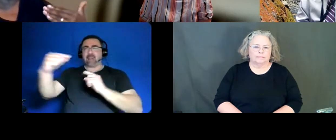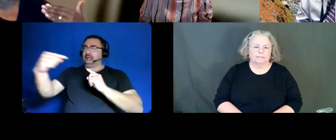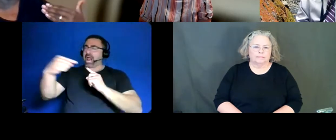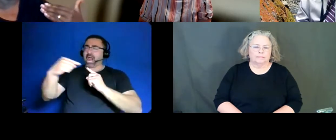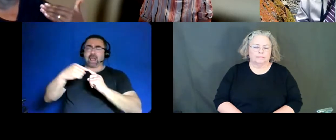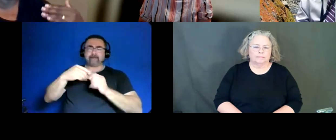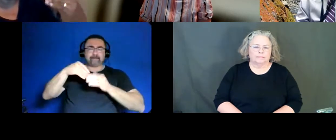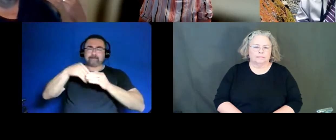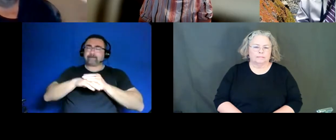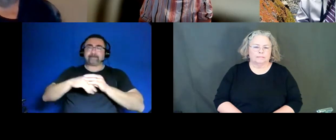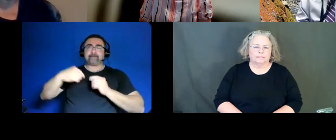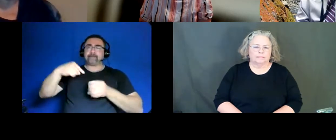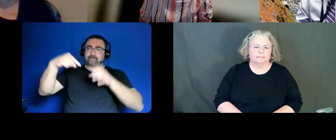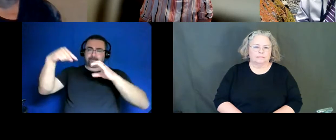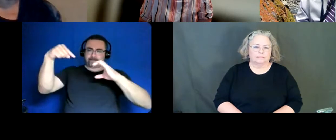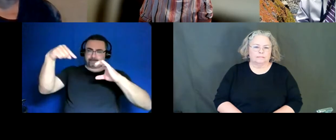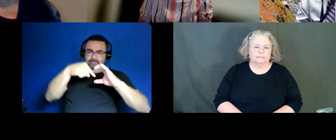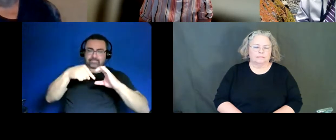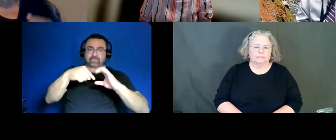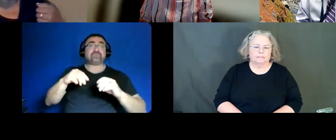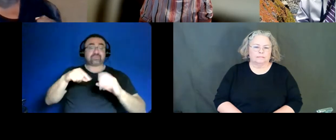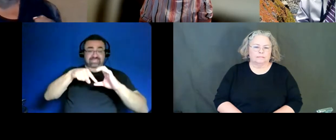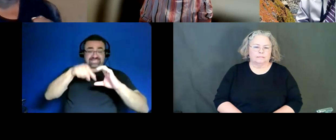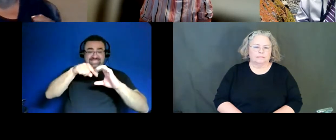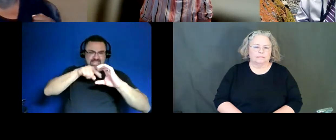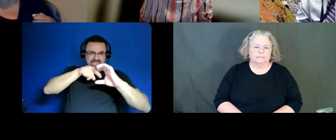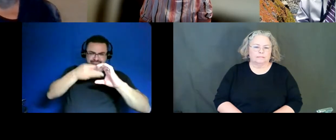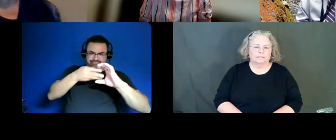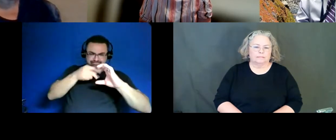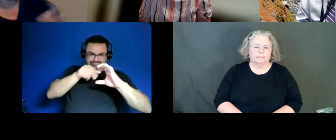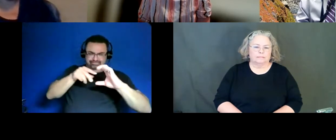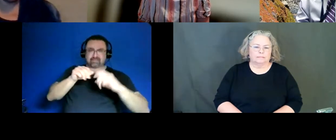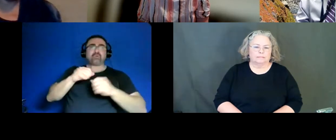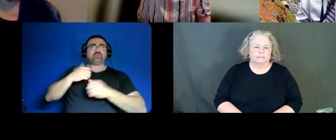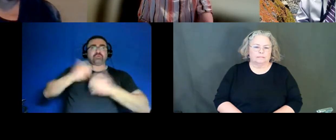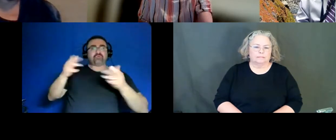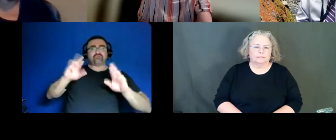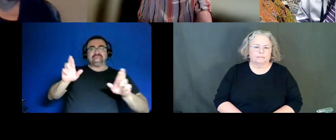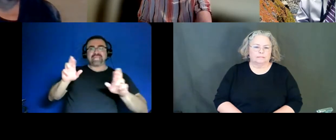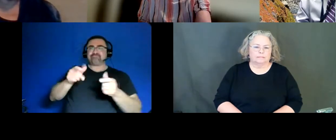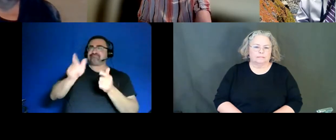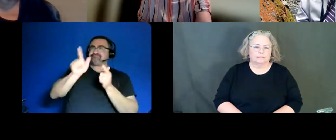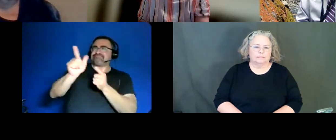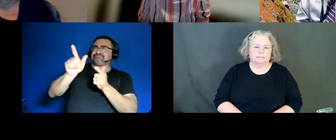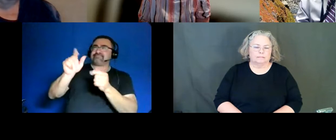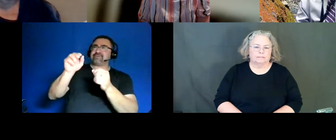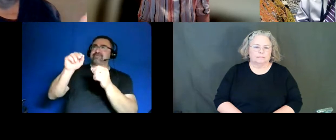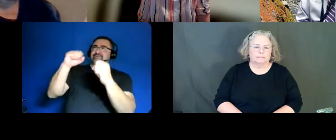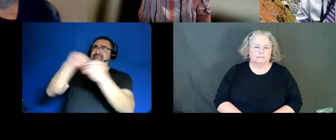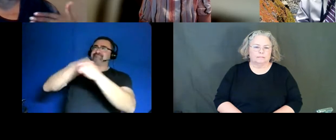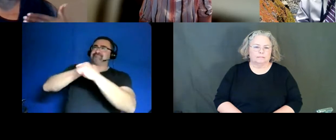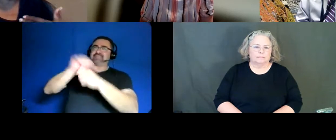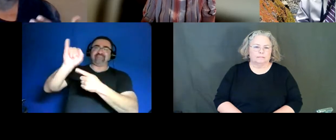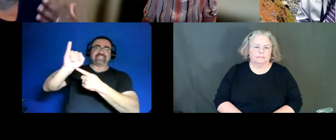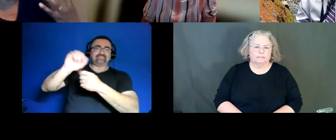virus enters the body, the soldiers are ready. They know what weapons to get, and they can get rid of the enemy right there and then,